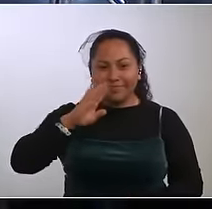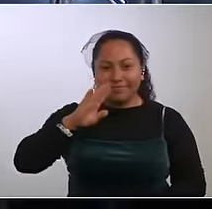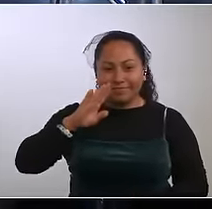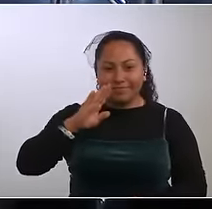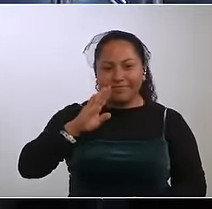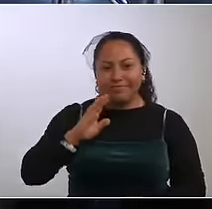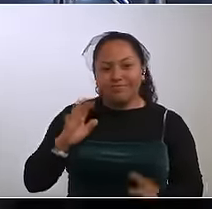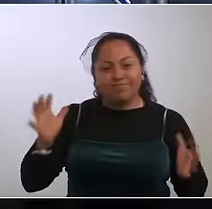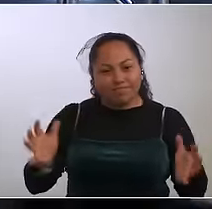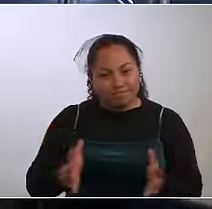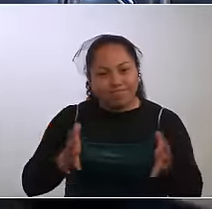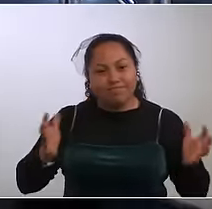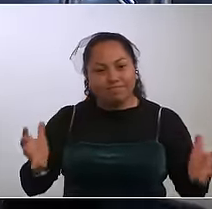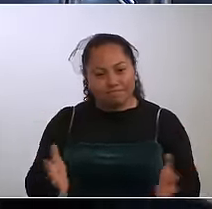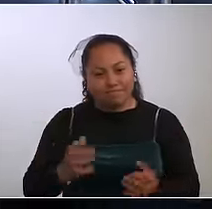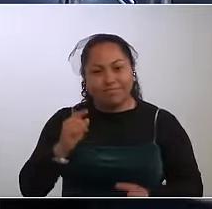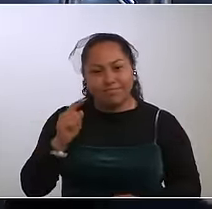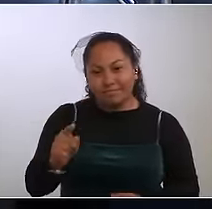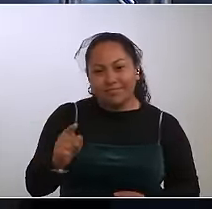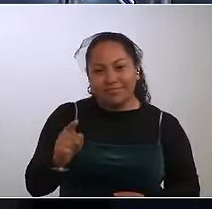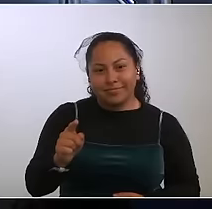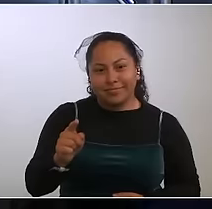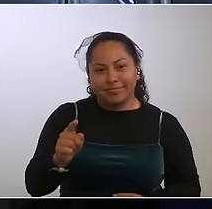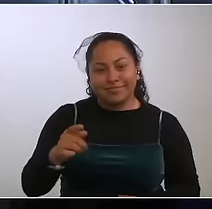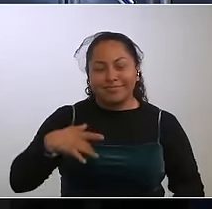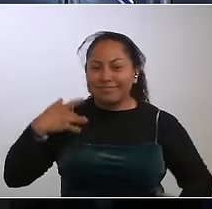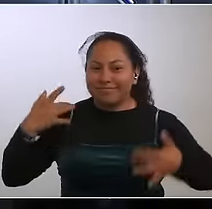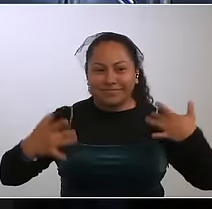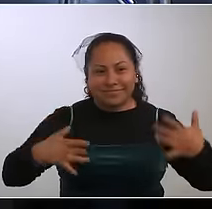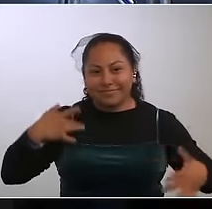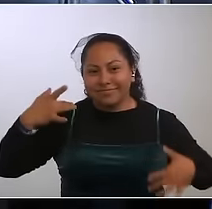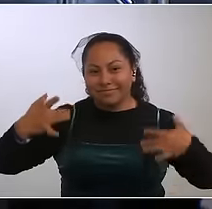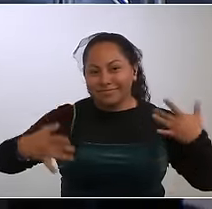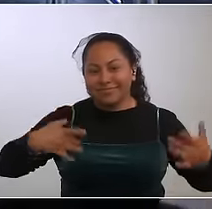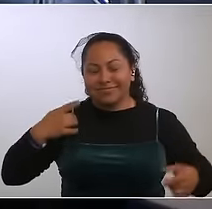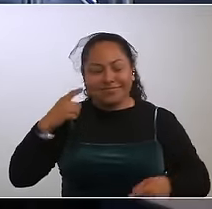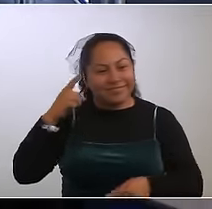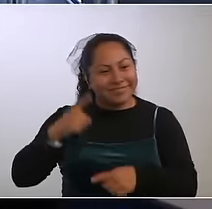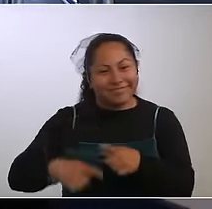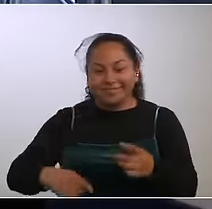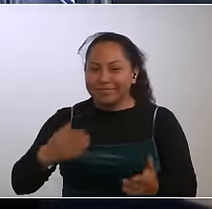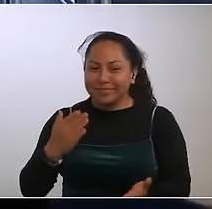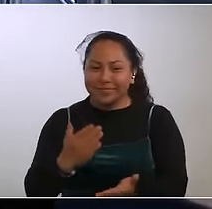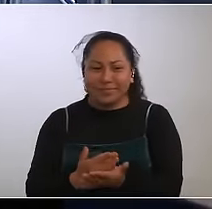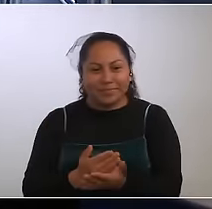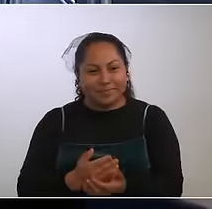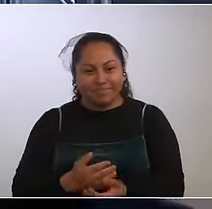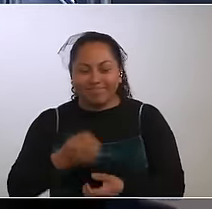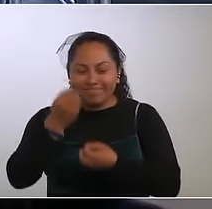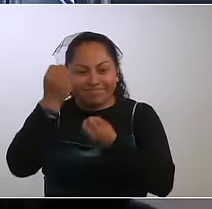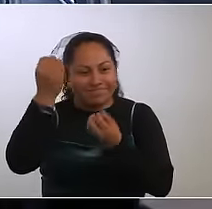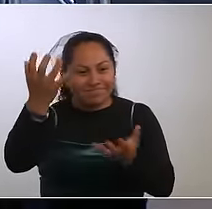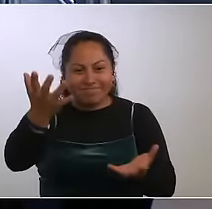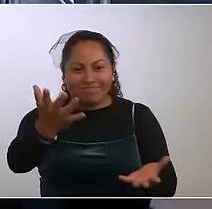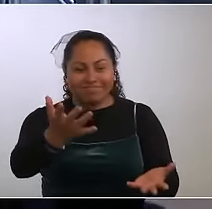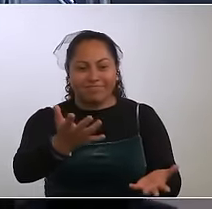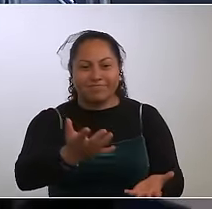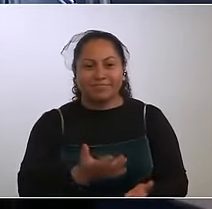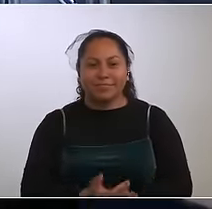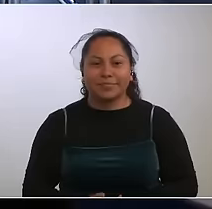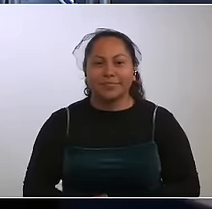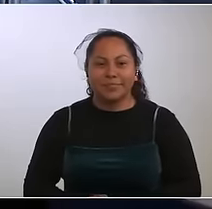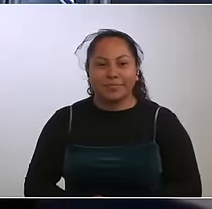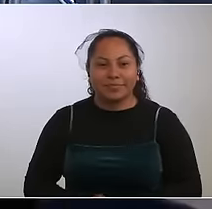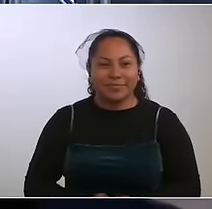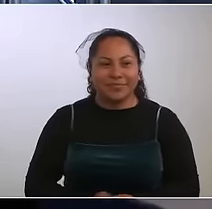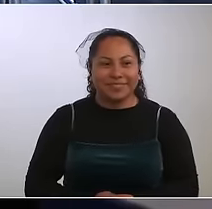souls are going to be saved. And there's going to be a mighty... I'm excited about it. I can't stop talking about it. We're in the middle of it,